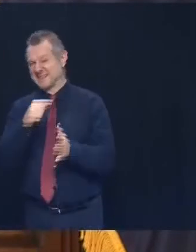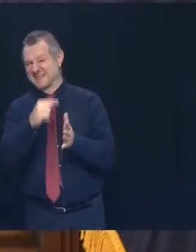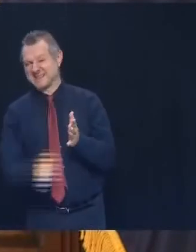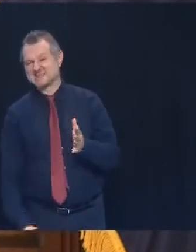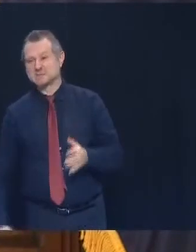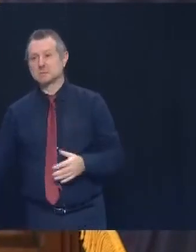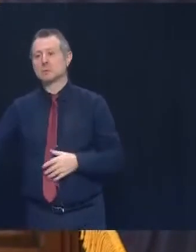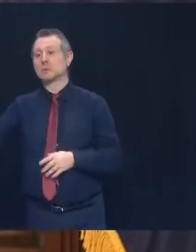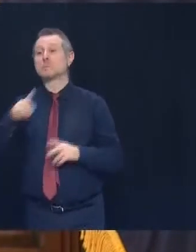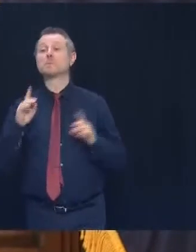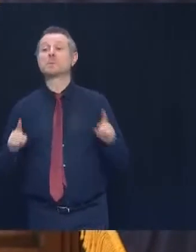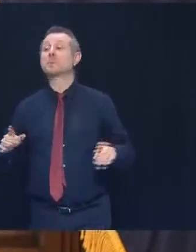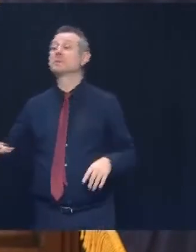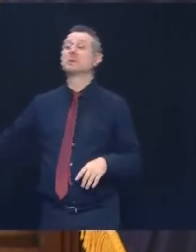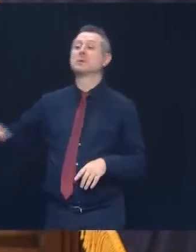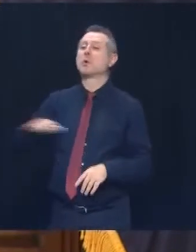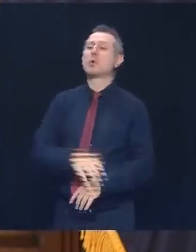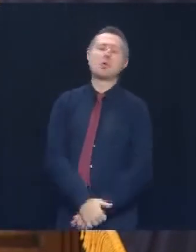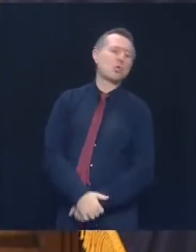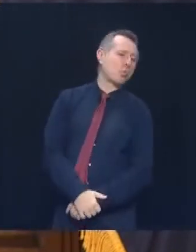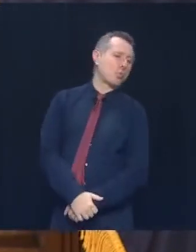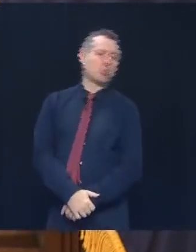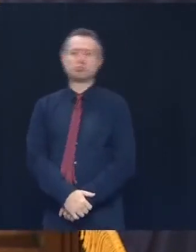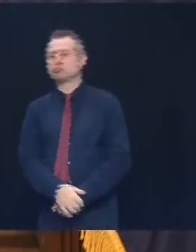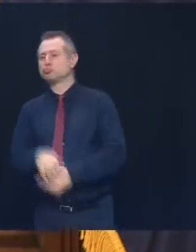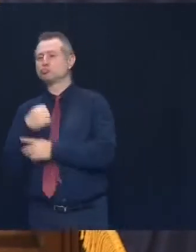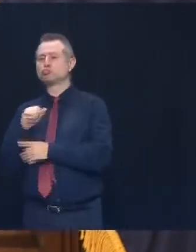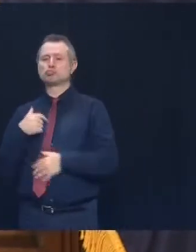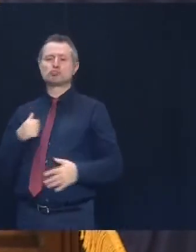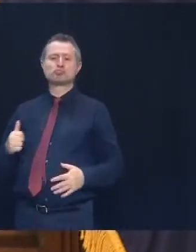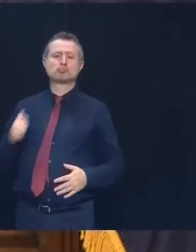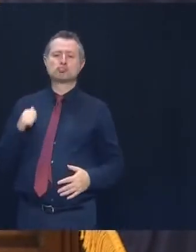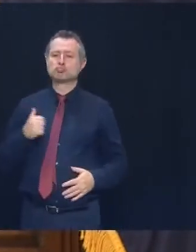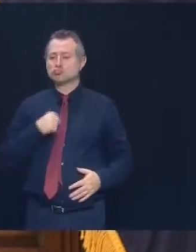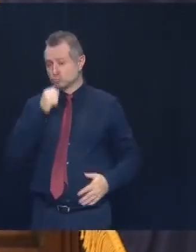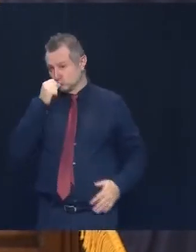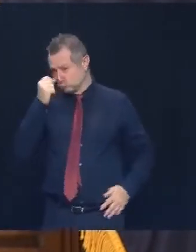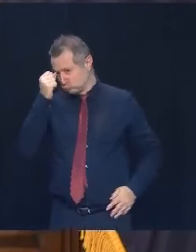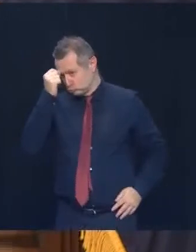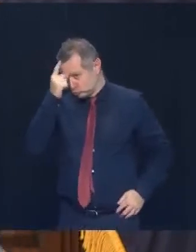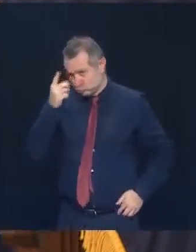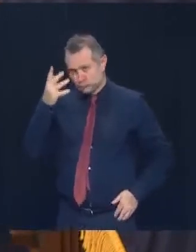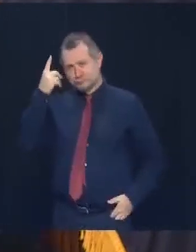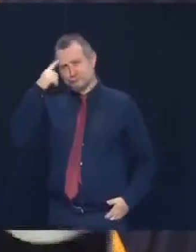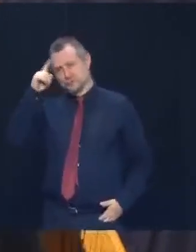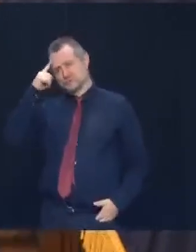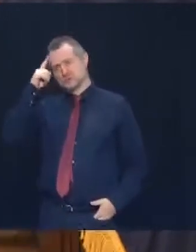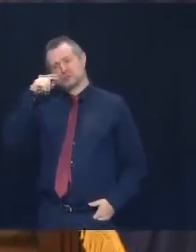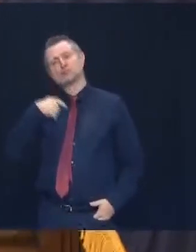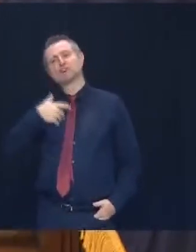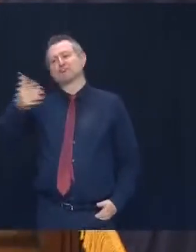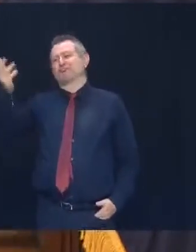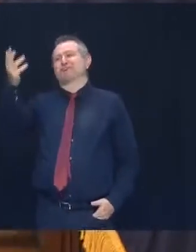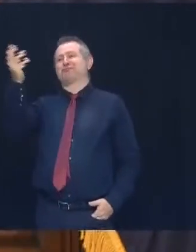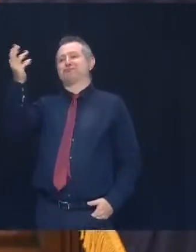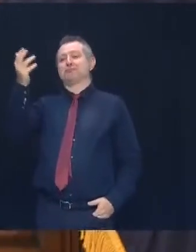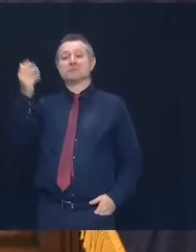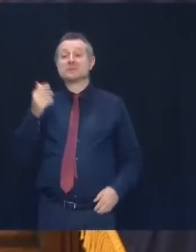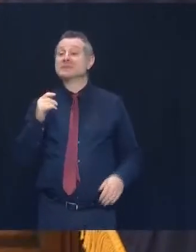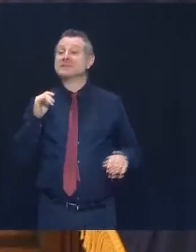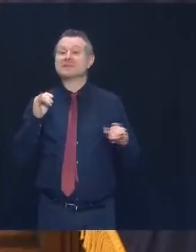said, oh no, I'm not doing that. I don't understand why I should do that. The party's over,